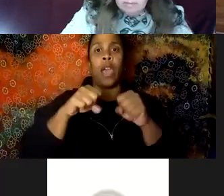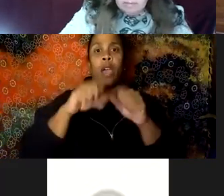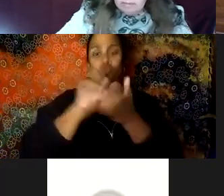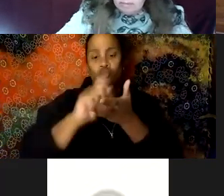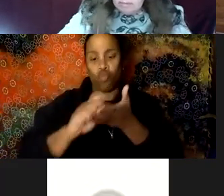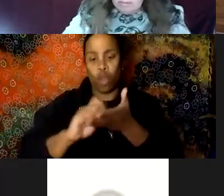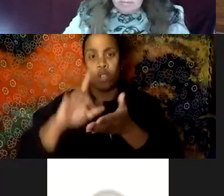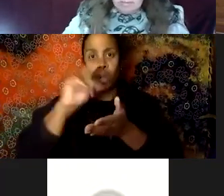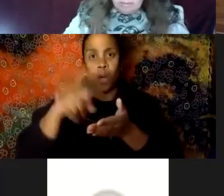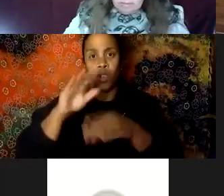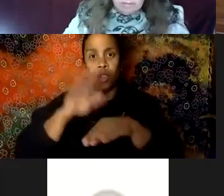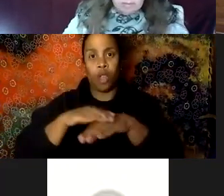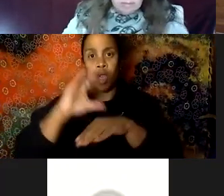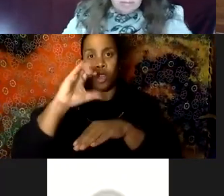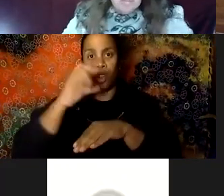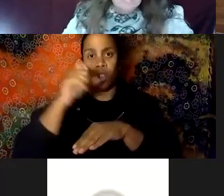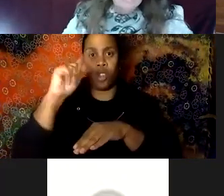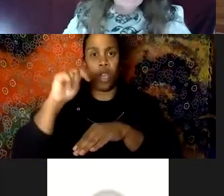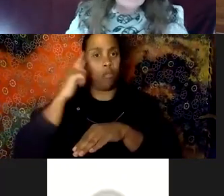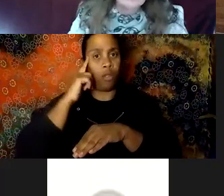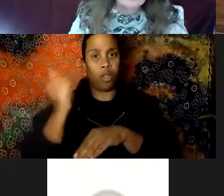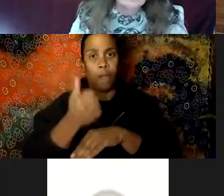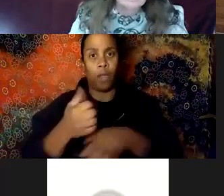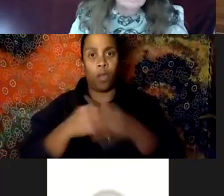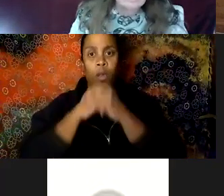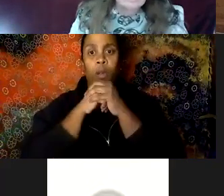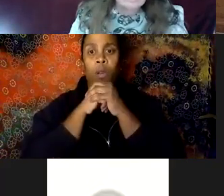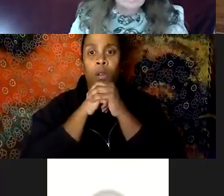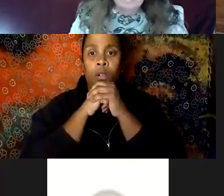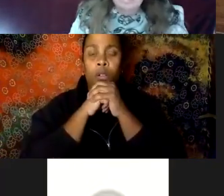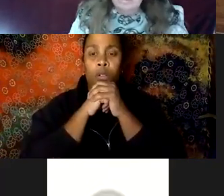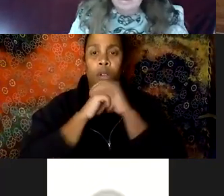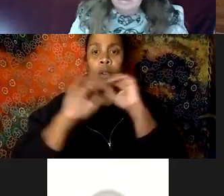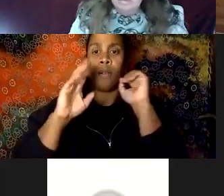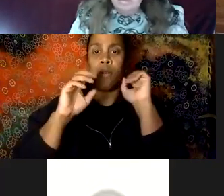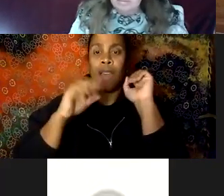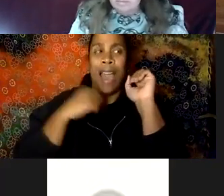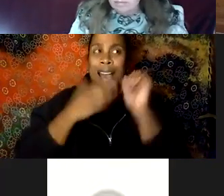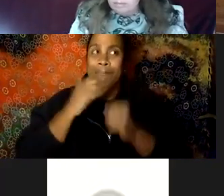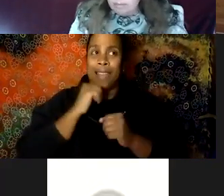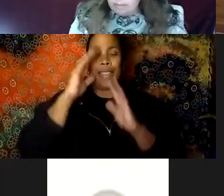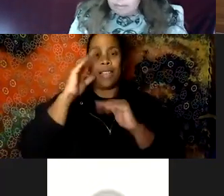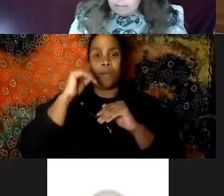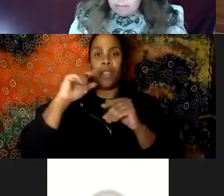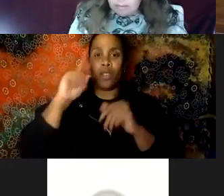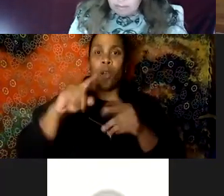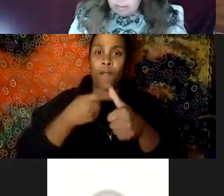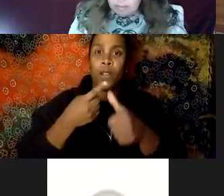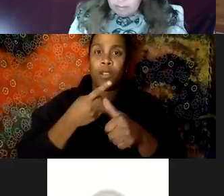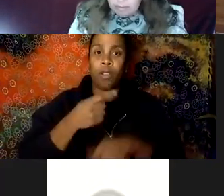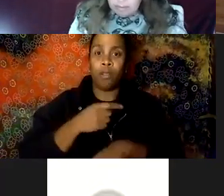out. It's really up to you how you want this to work. Hi, I didn't expect to go first. Are you okay going